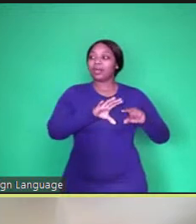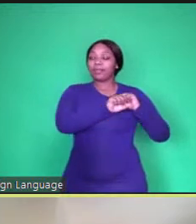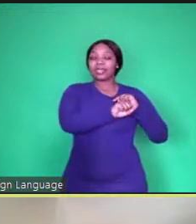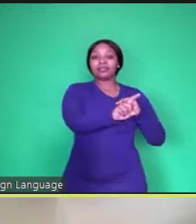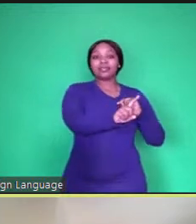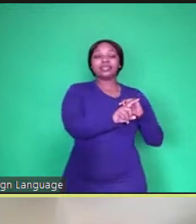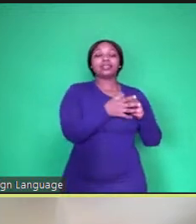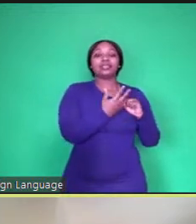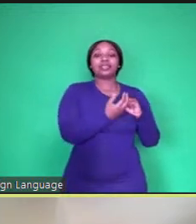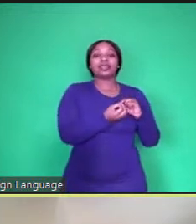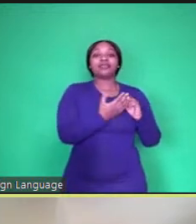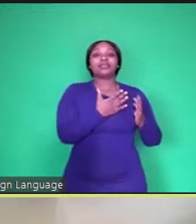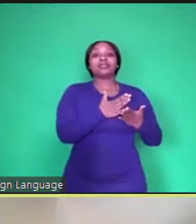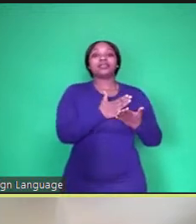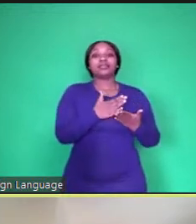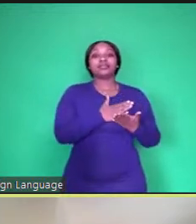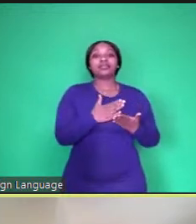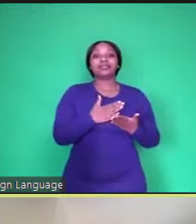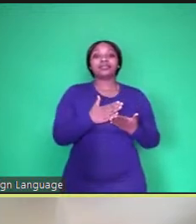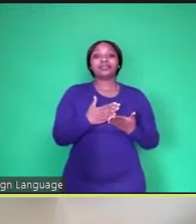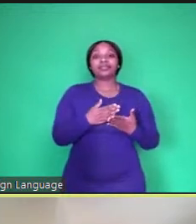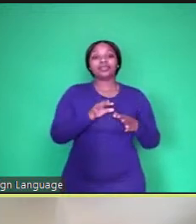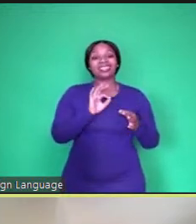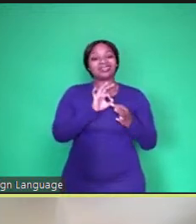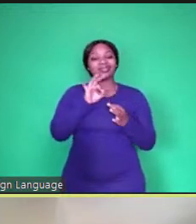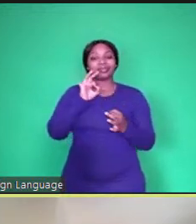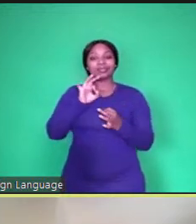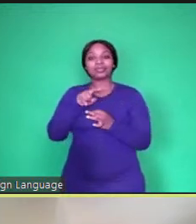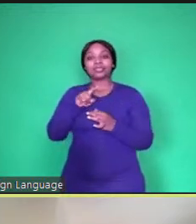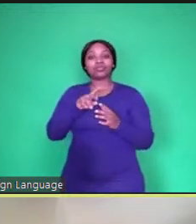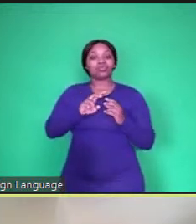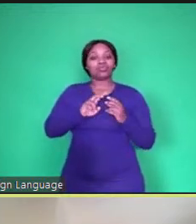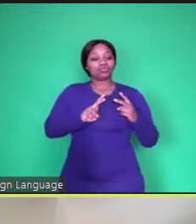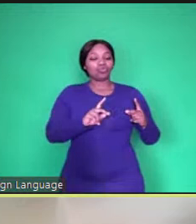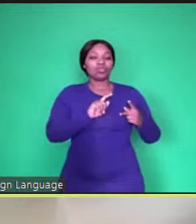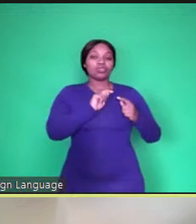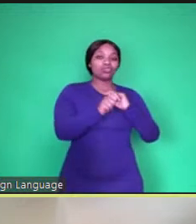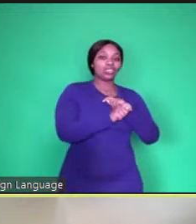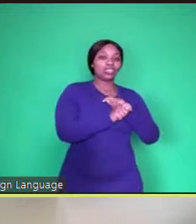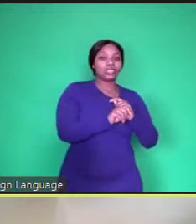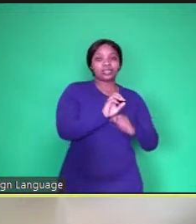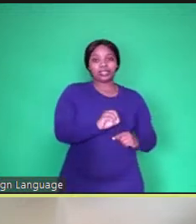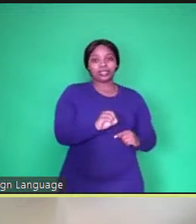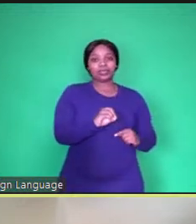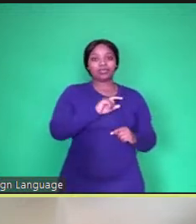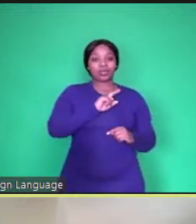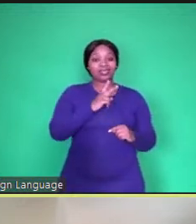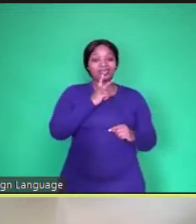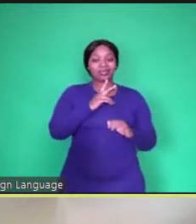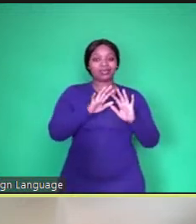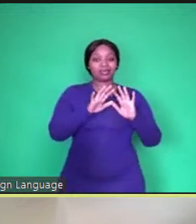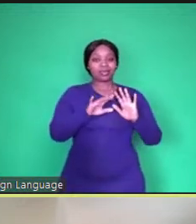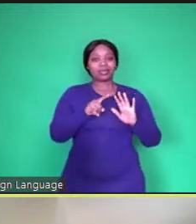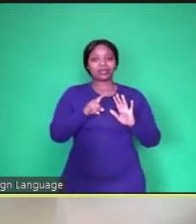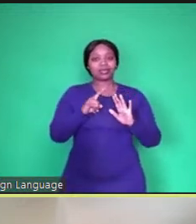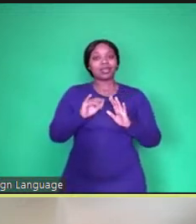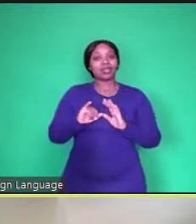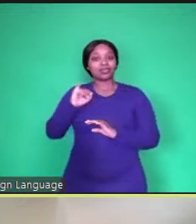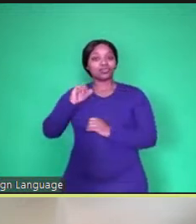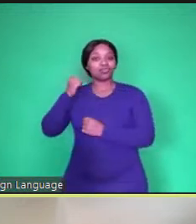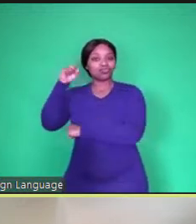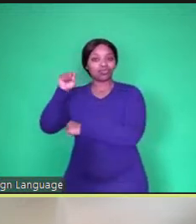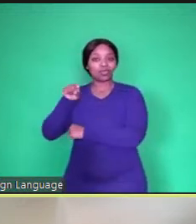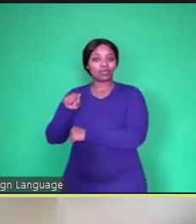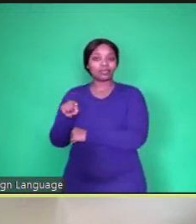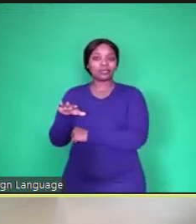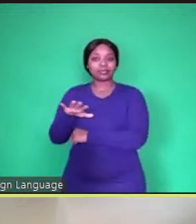more residential changes. As you can see from the tape here, it does show like those people who